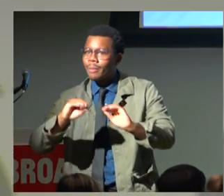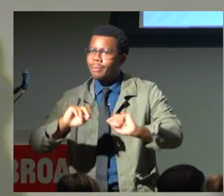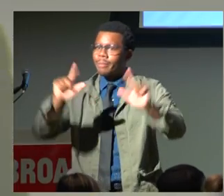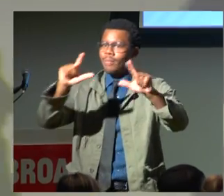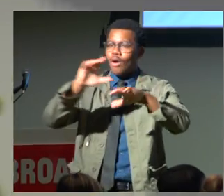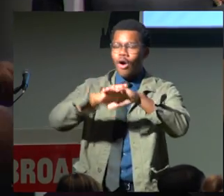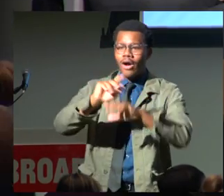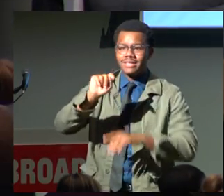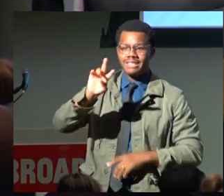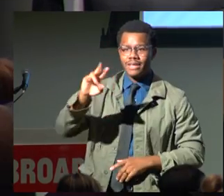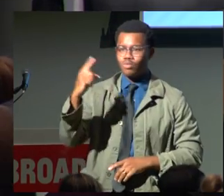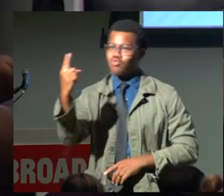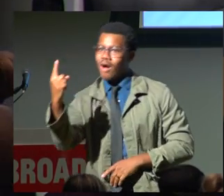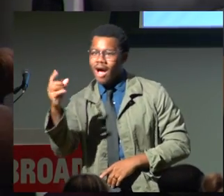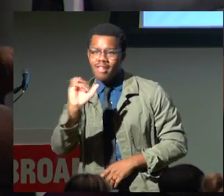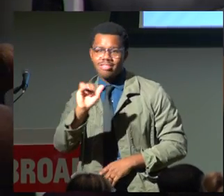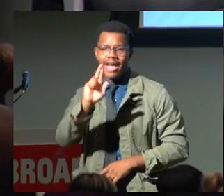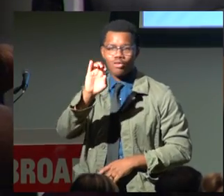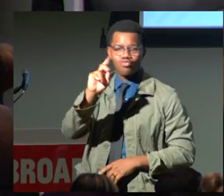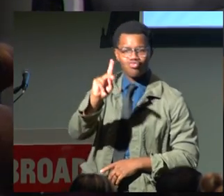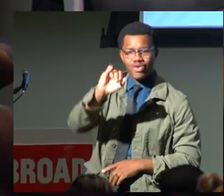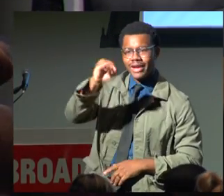we Rick James type of thing.